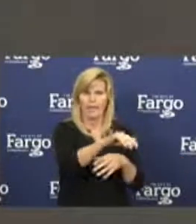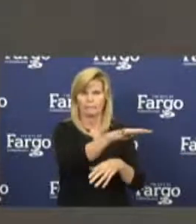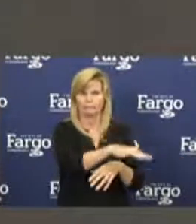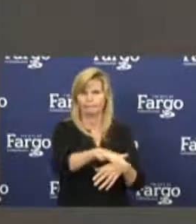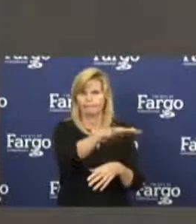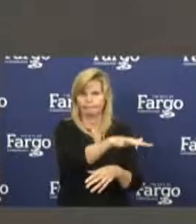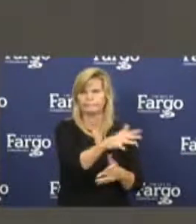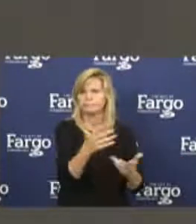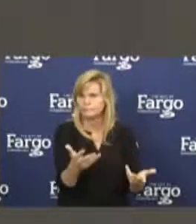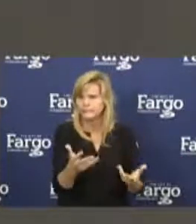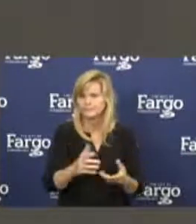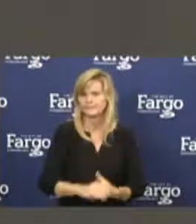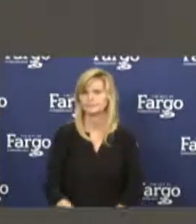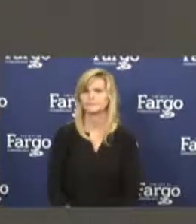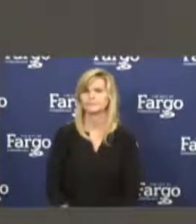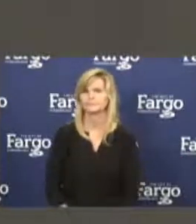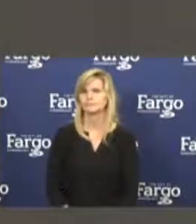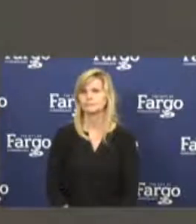exposures?